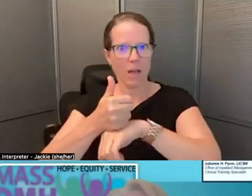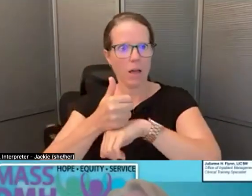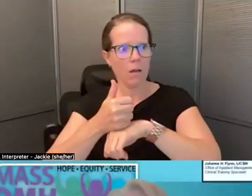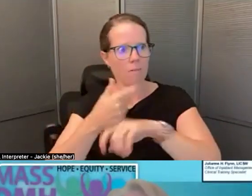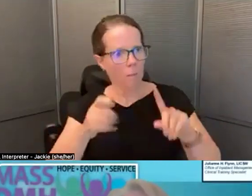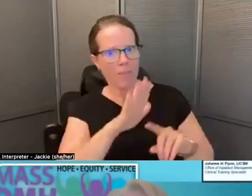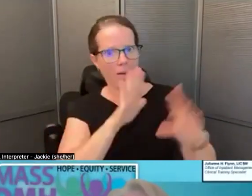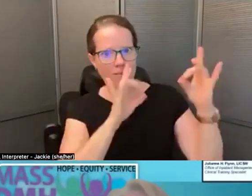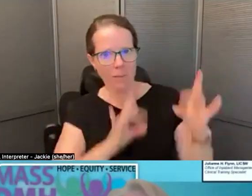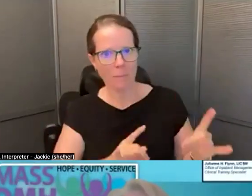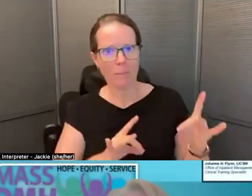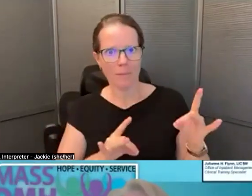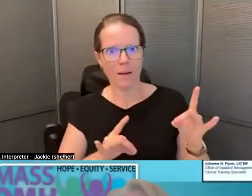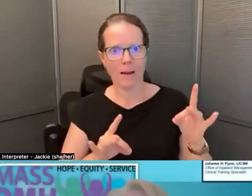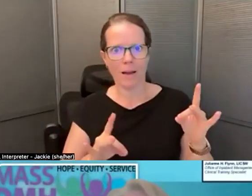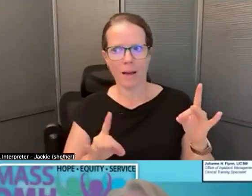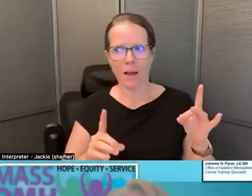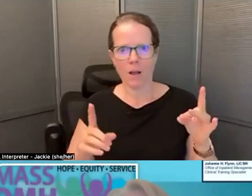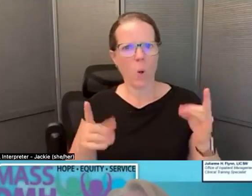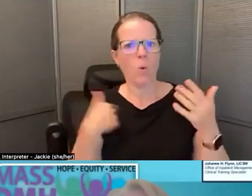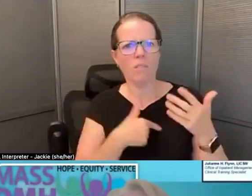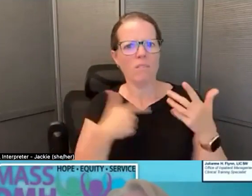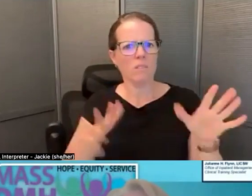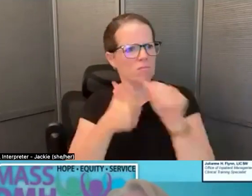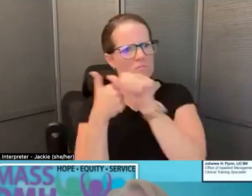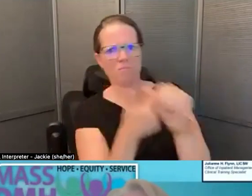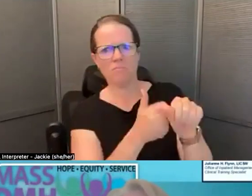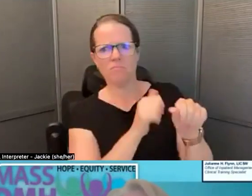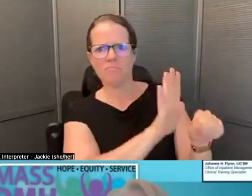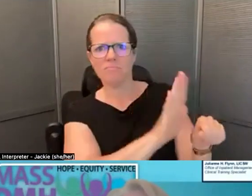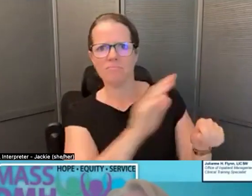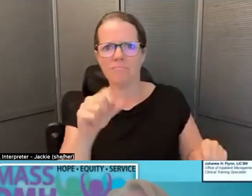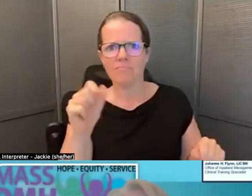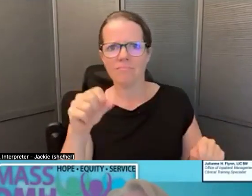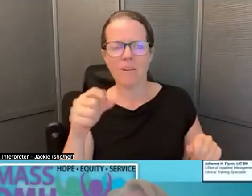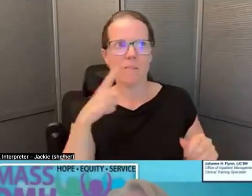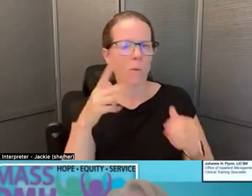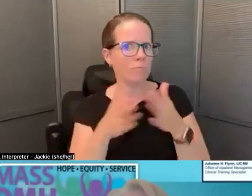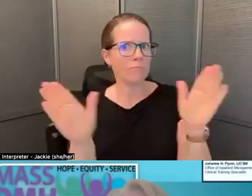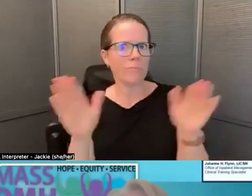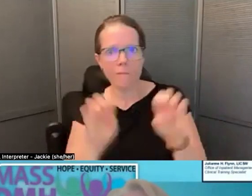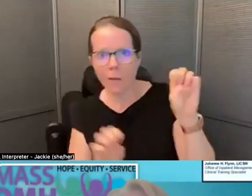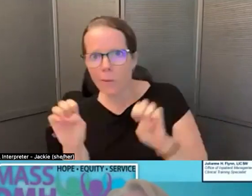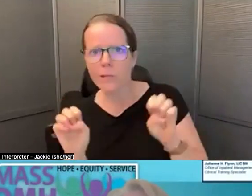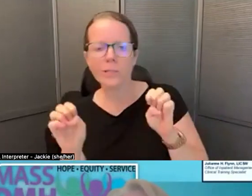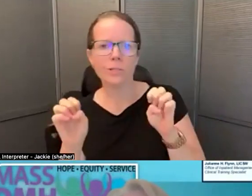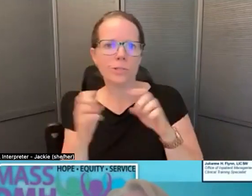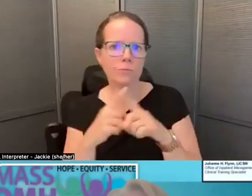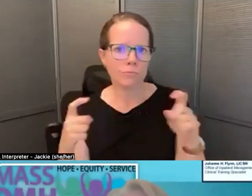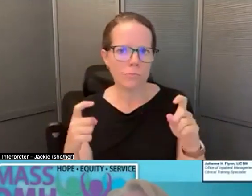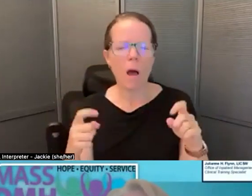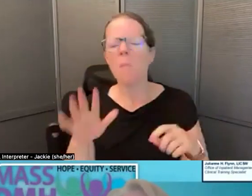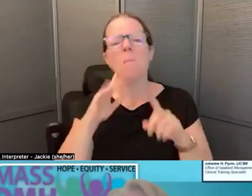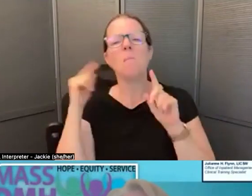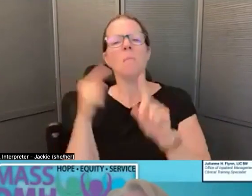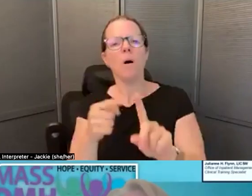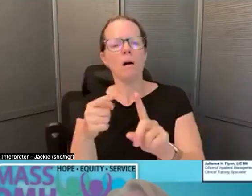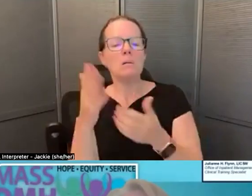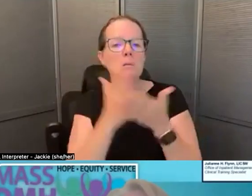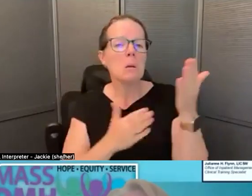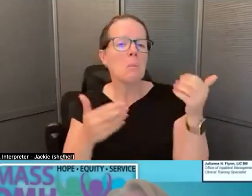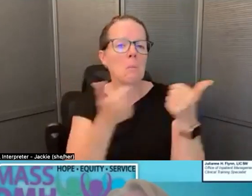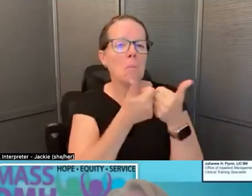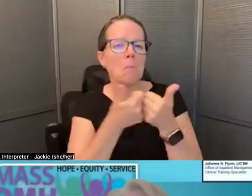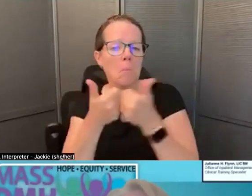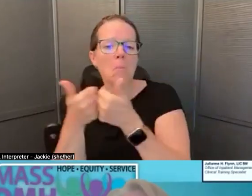our hospital and our clinicians. So I think overall, there were some challenges, but we felt that we had the men and women